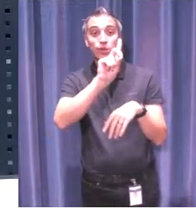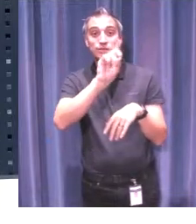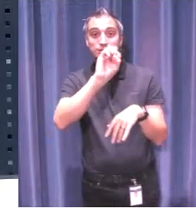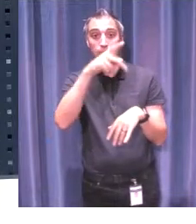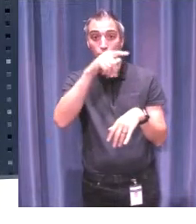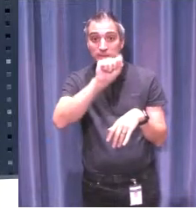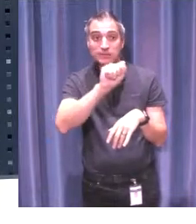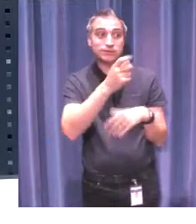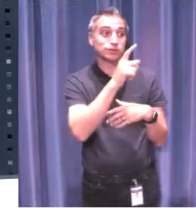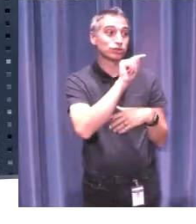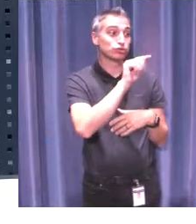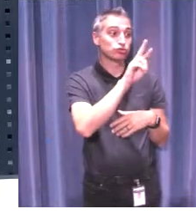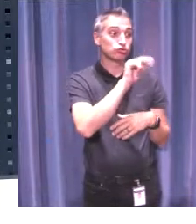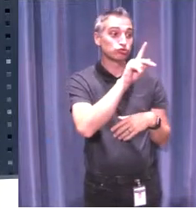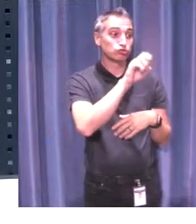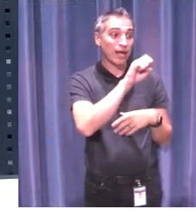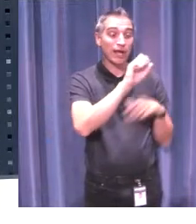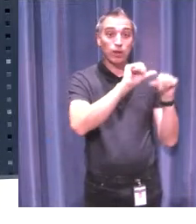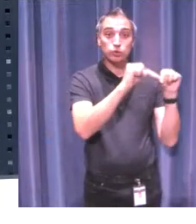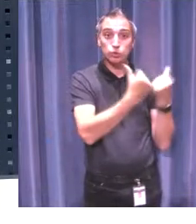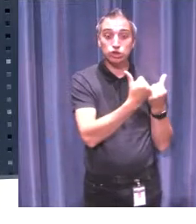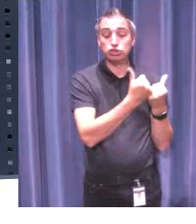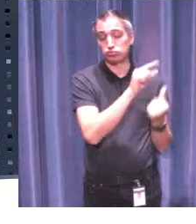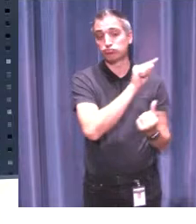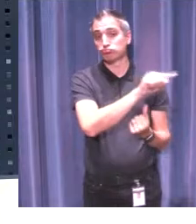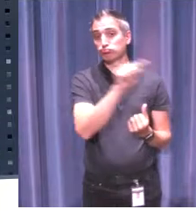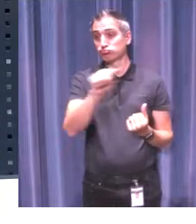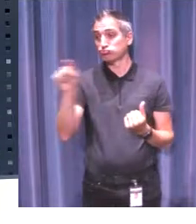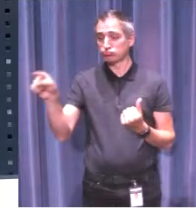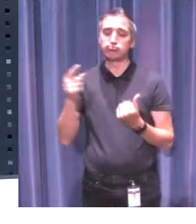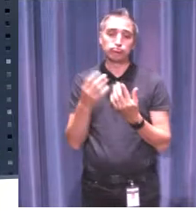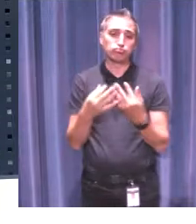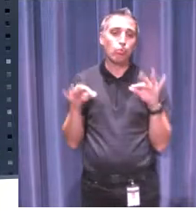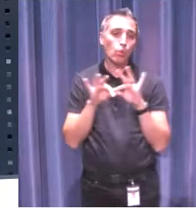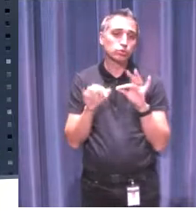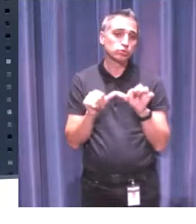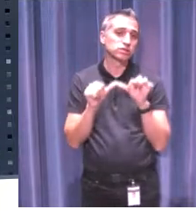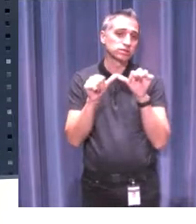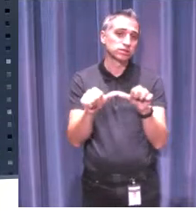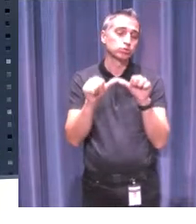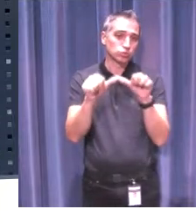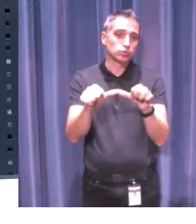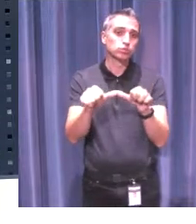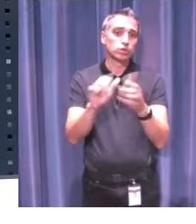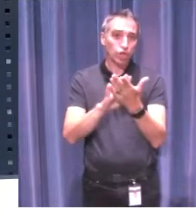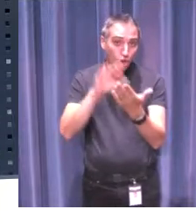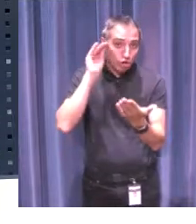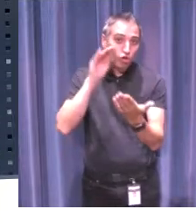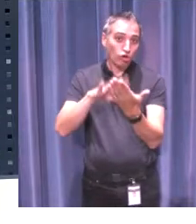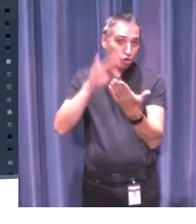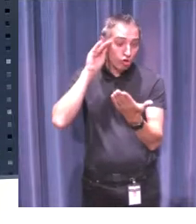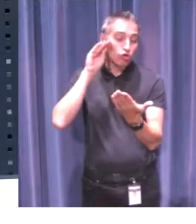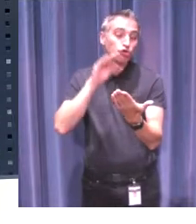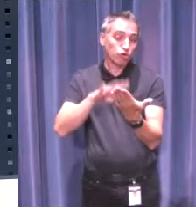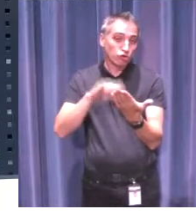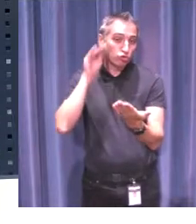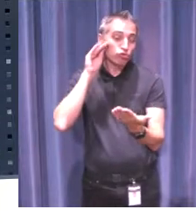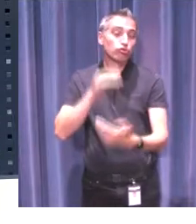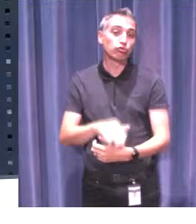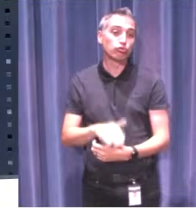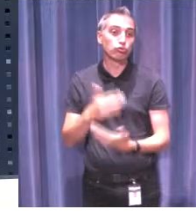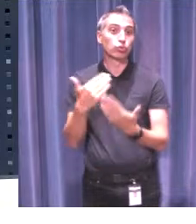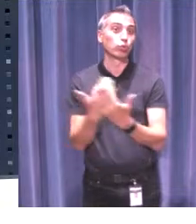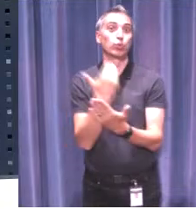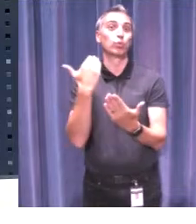think is clearly always important to continuously learn the